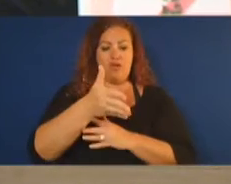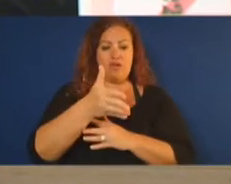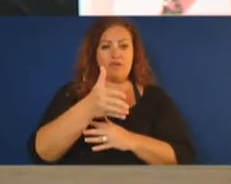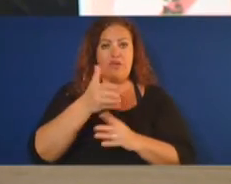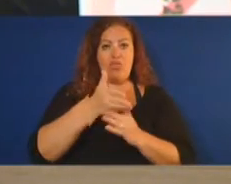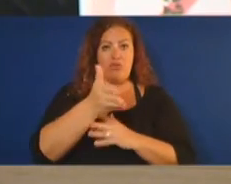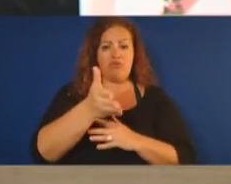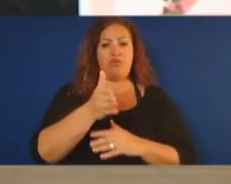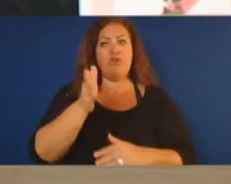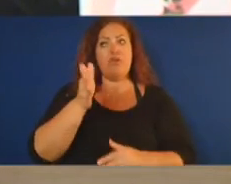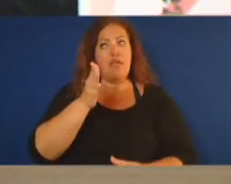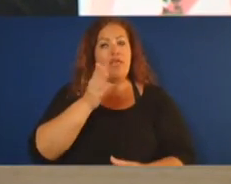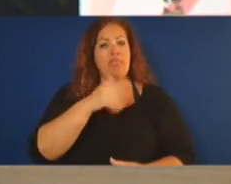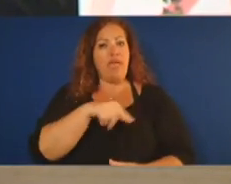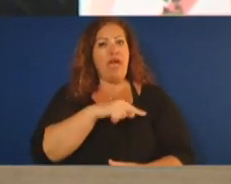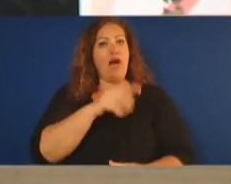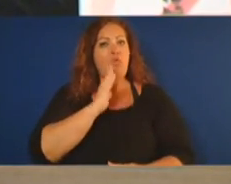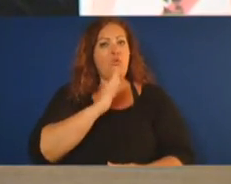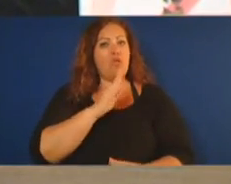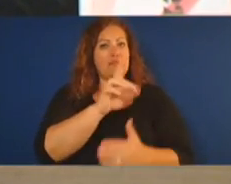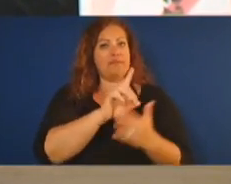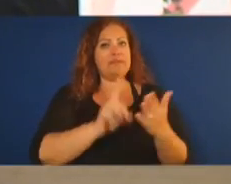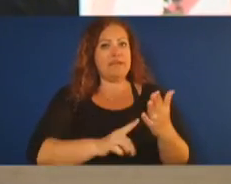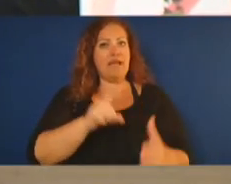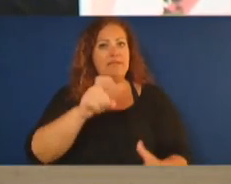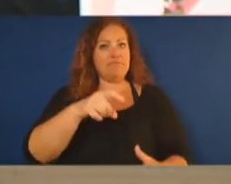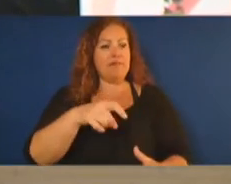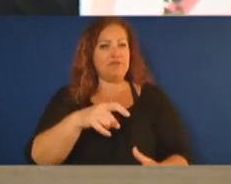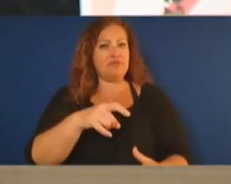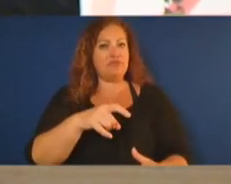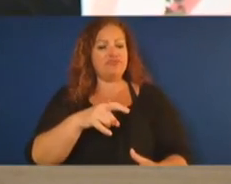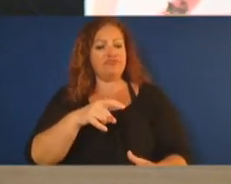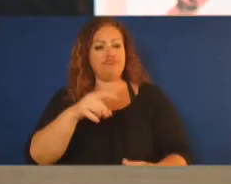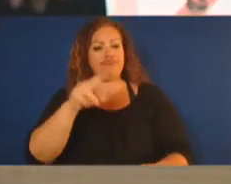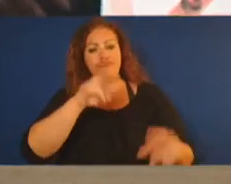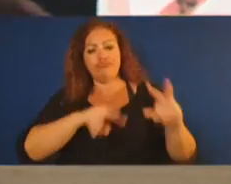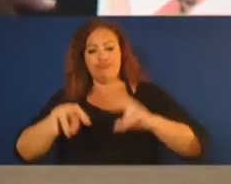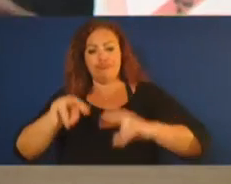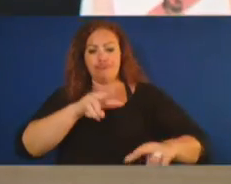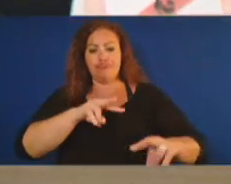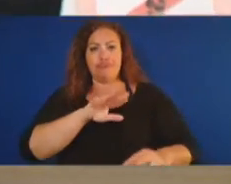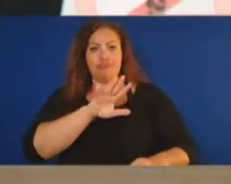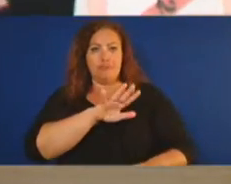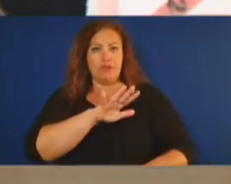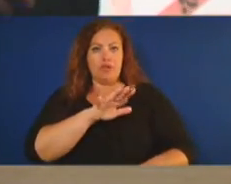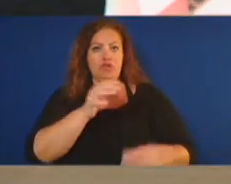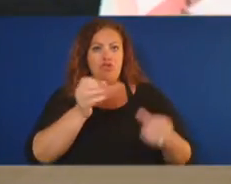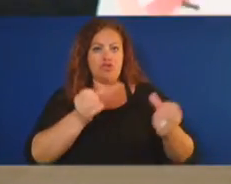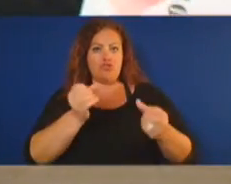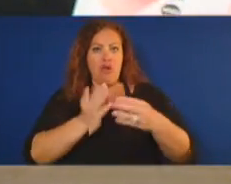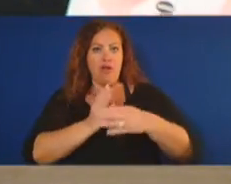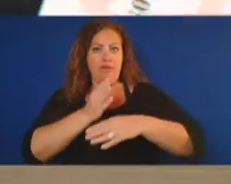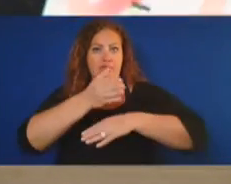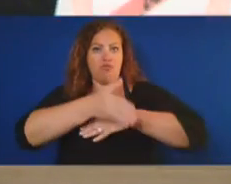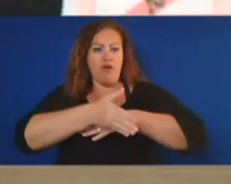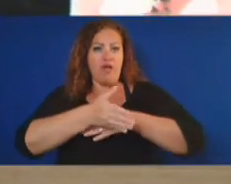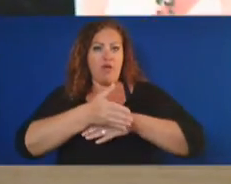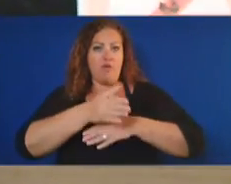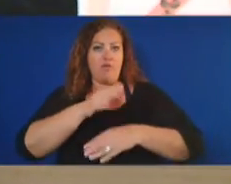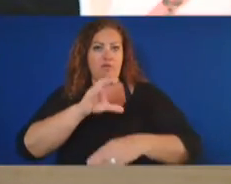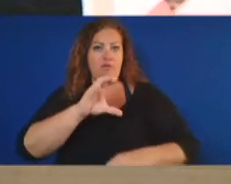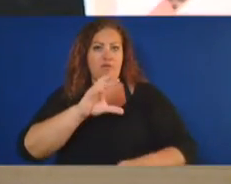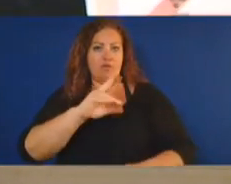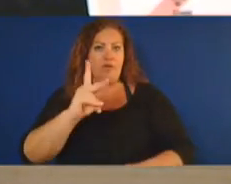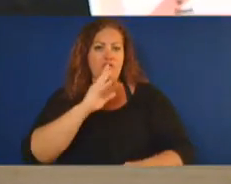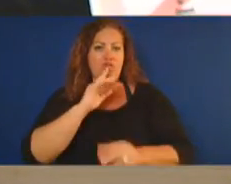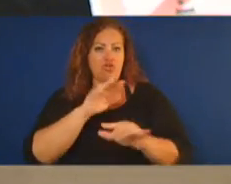to take that into account in their design of their you know their uh driveway going over that Creek as they mentioned I think they've